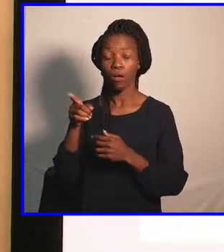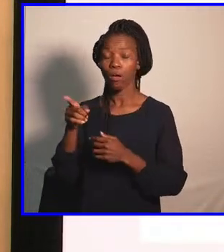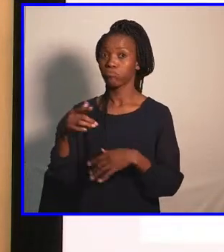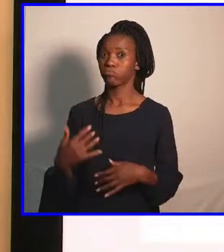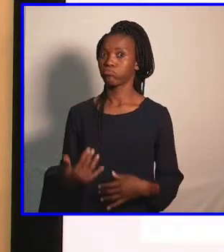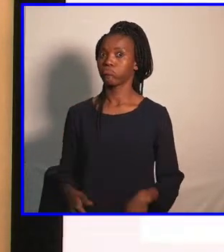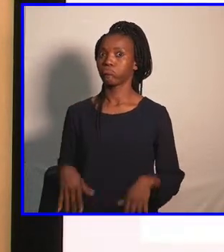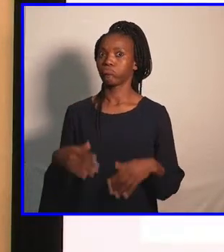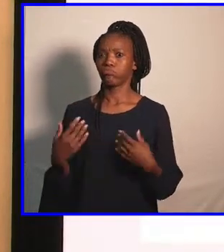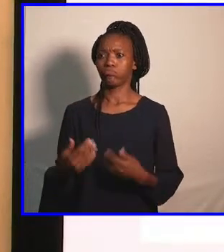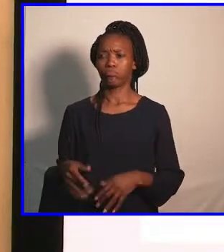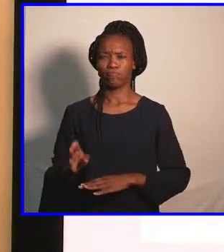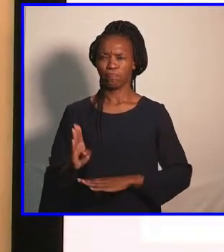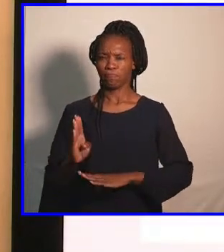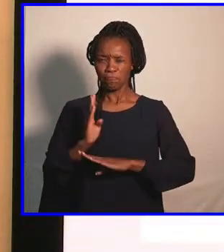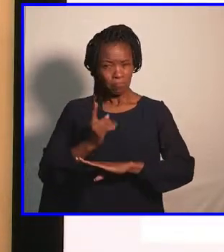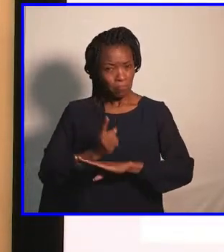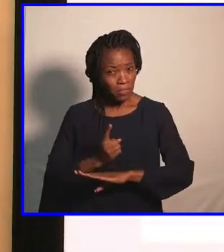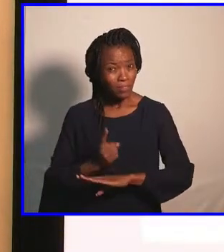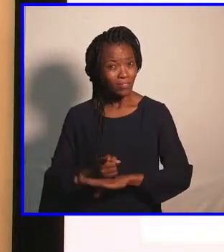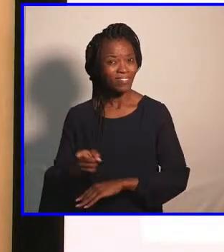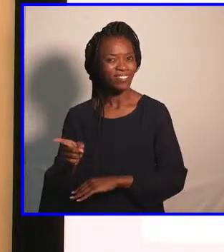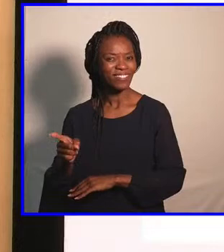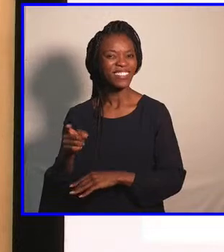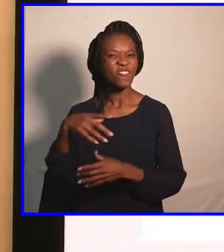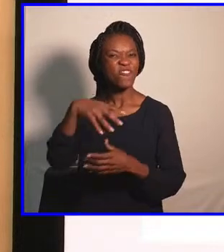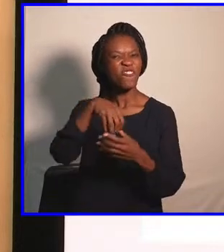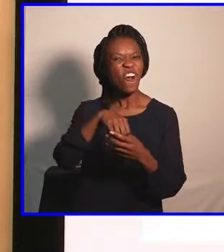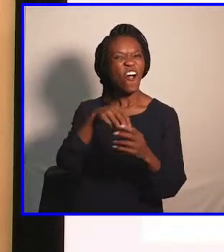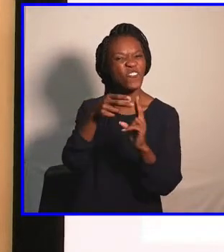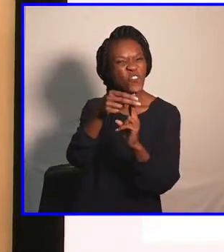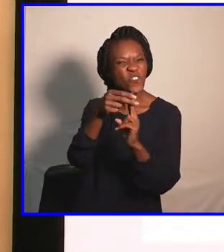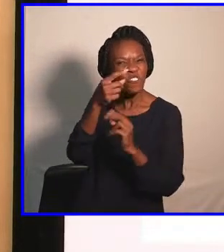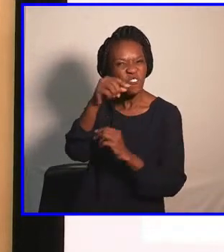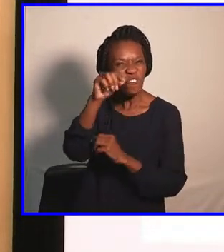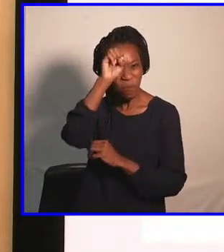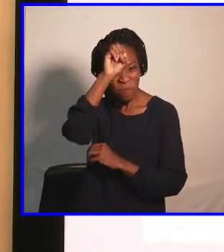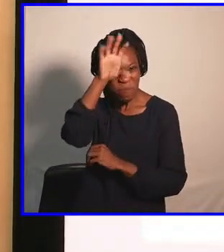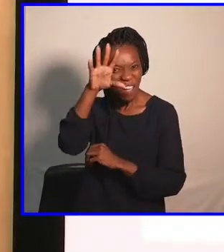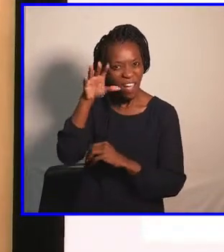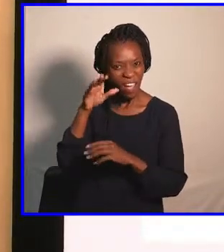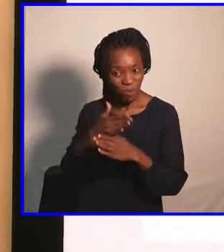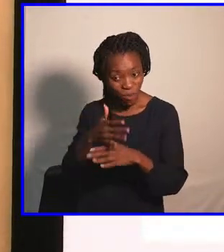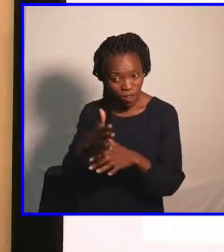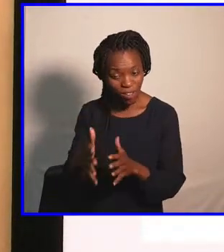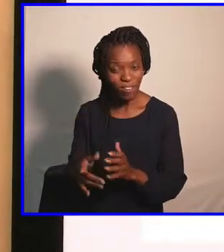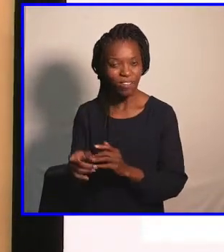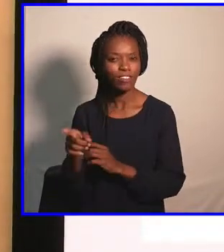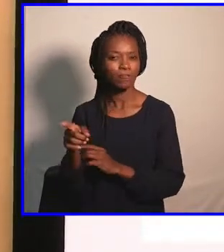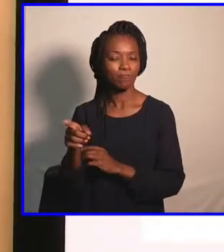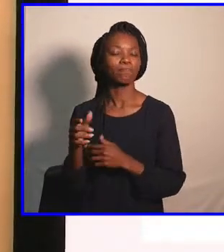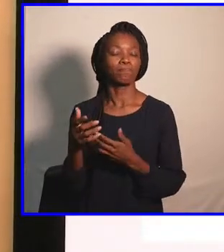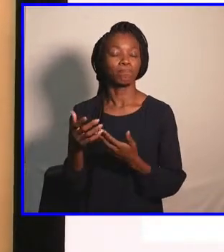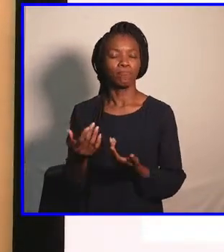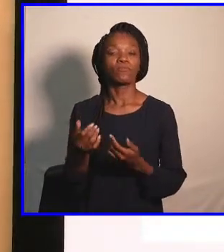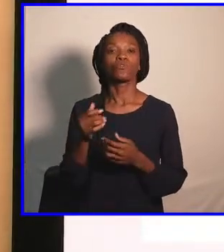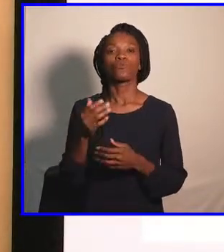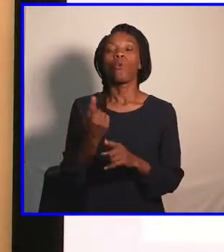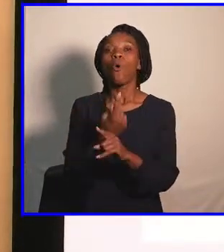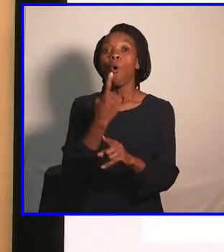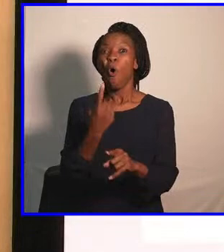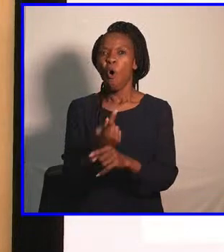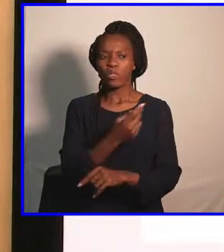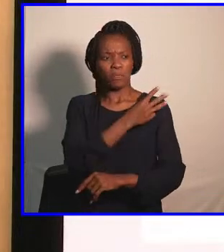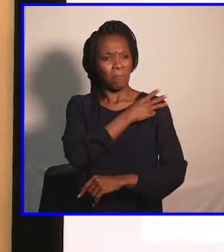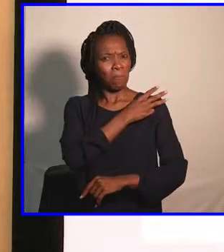militant mine workers who belonged to the National Union of Mine Workers. And each time the mine management did not